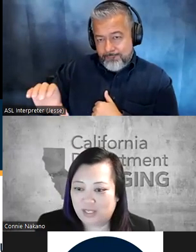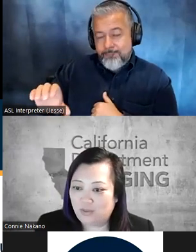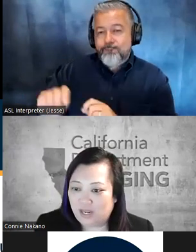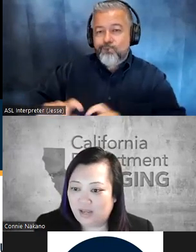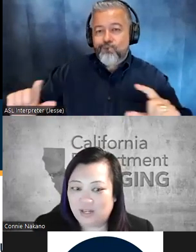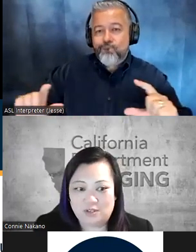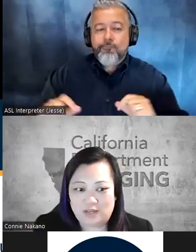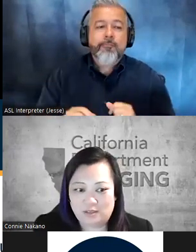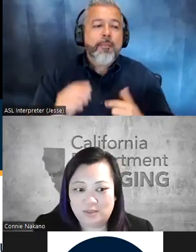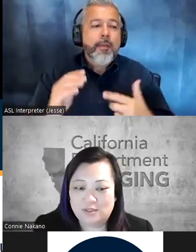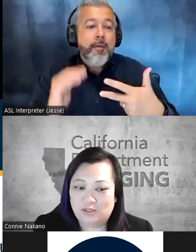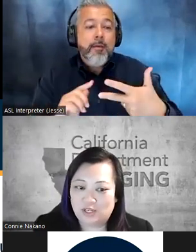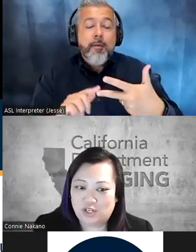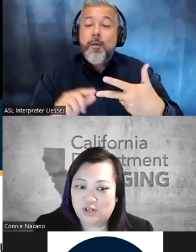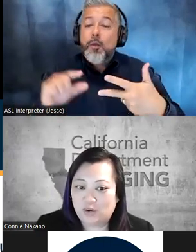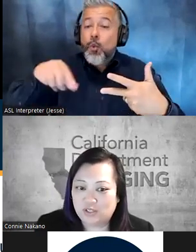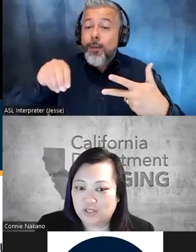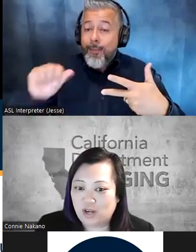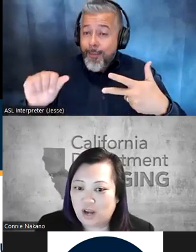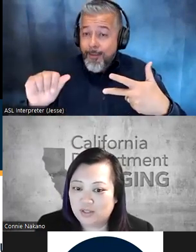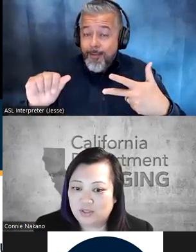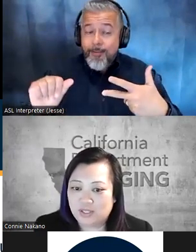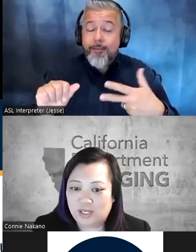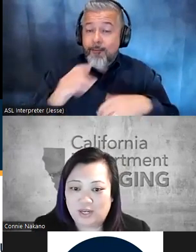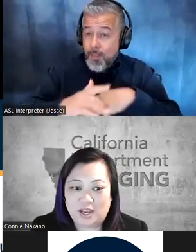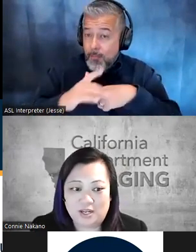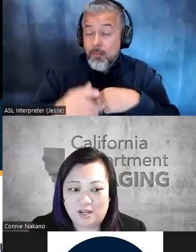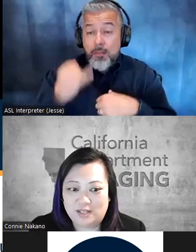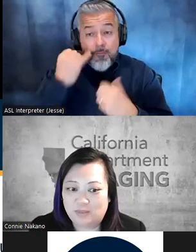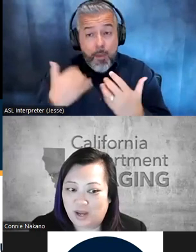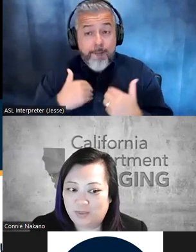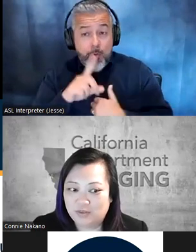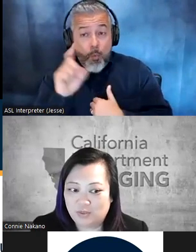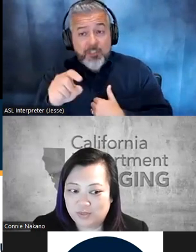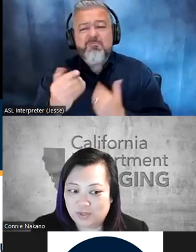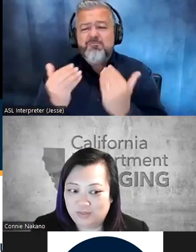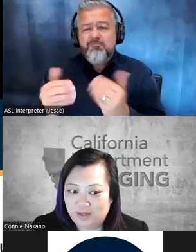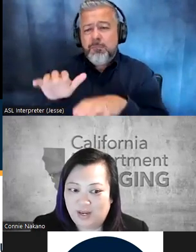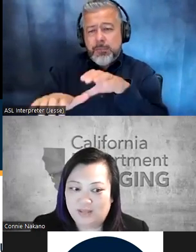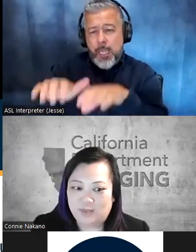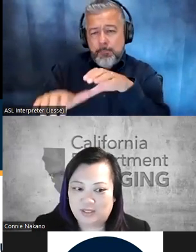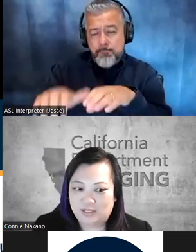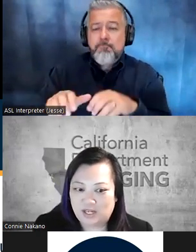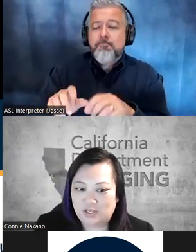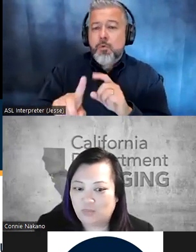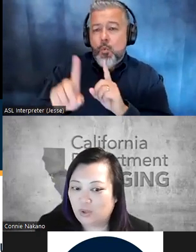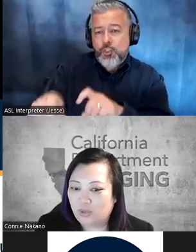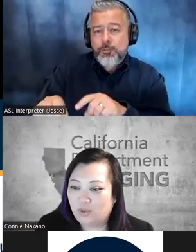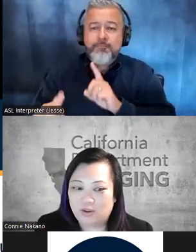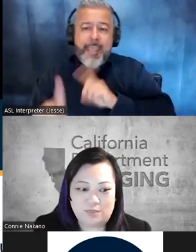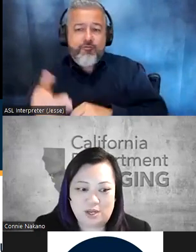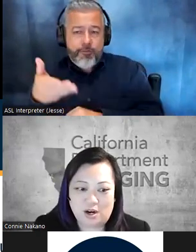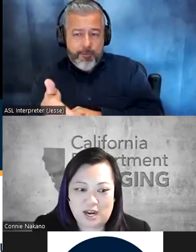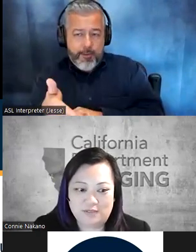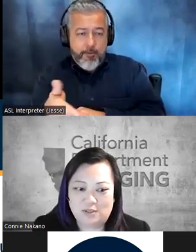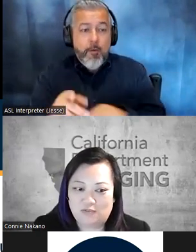We have the Q&A function available, so you can share your questions and comments using the Q&A icon at the bottom of your Zoom screen. And this presentation and recording will